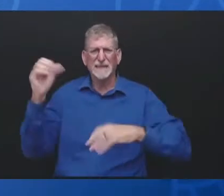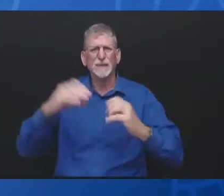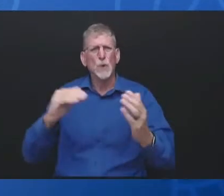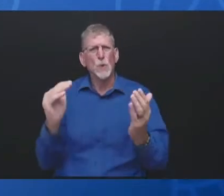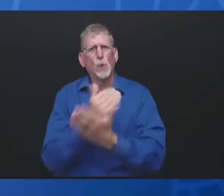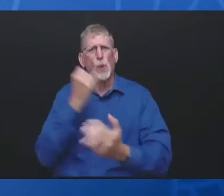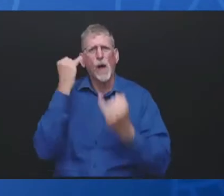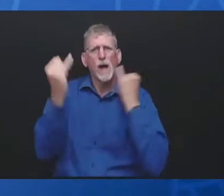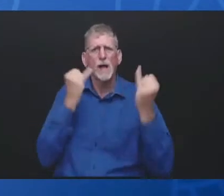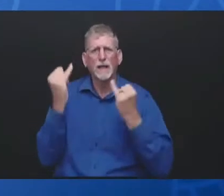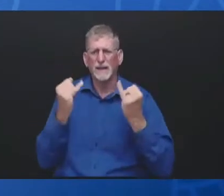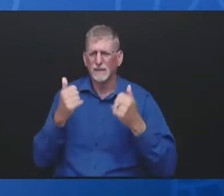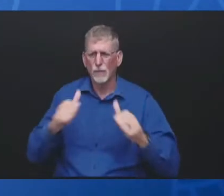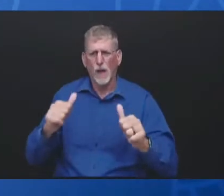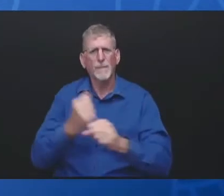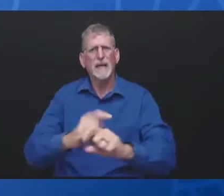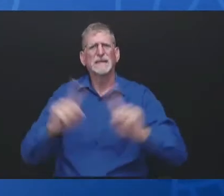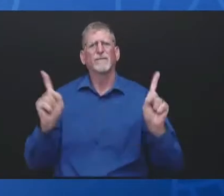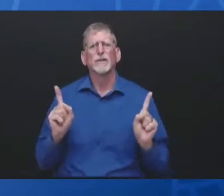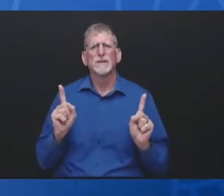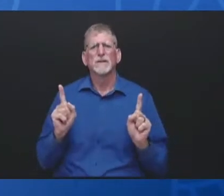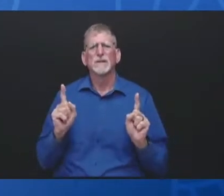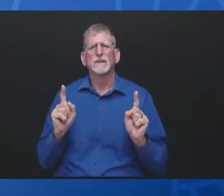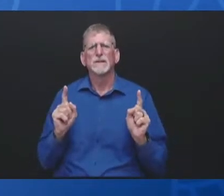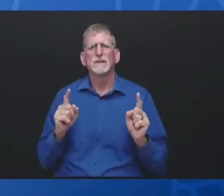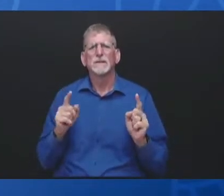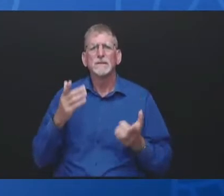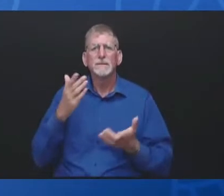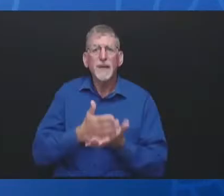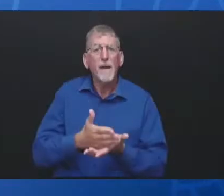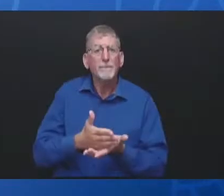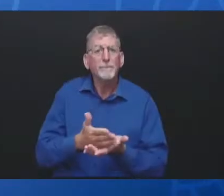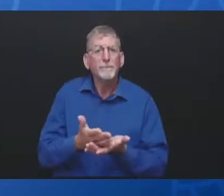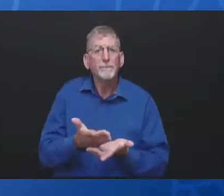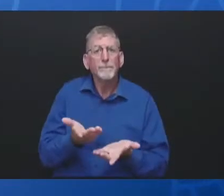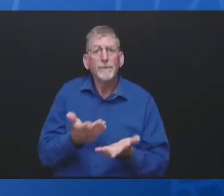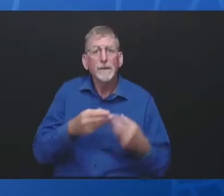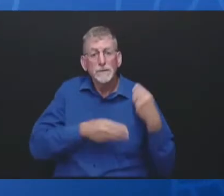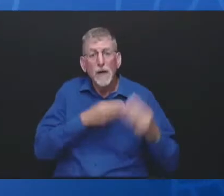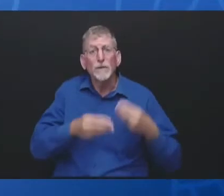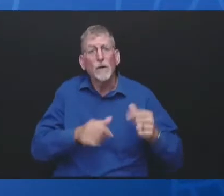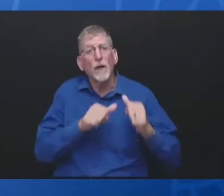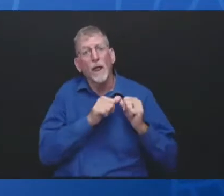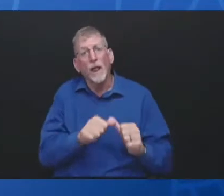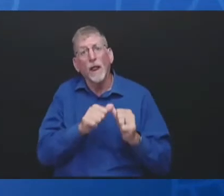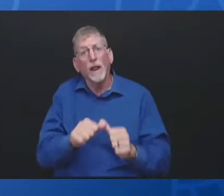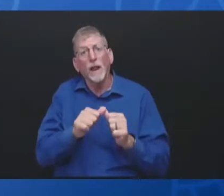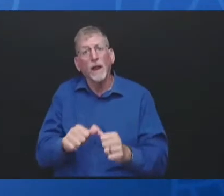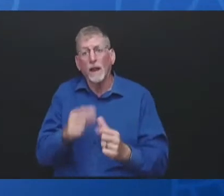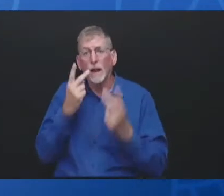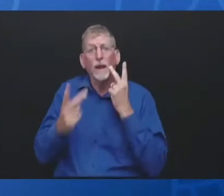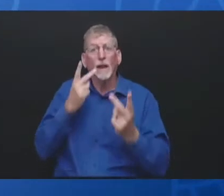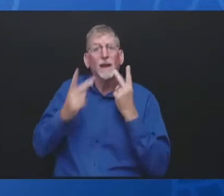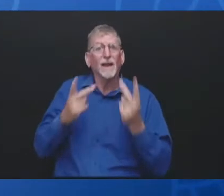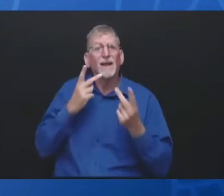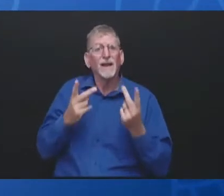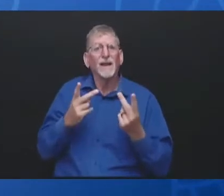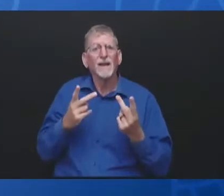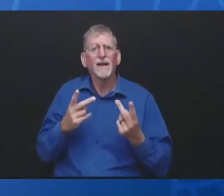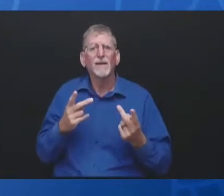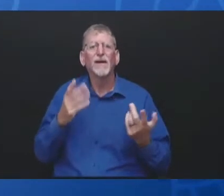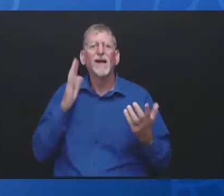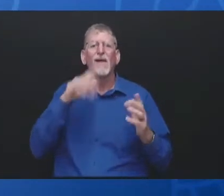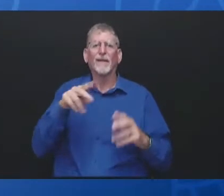generation to generation, which all of us have experienced. It's right, wash, rinse, and repeat over and over and over again, every 20 years.